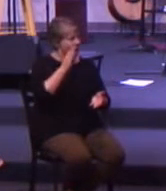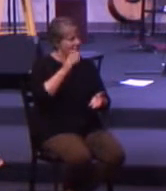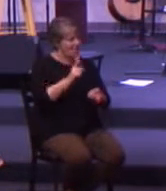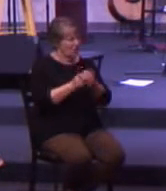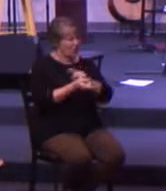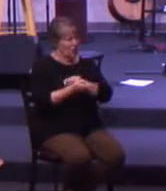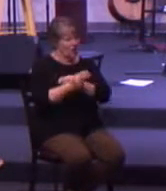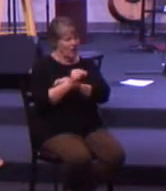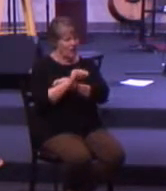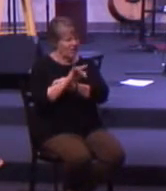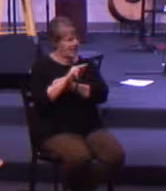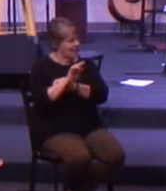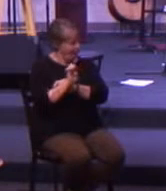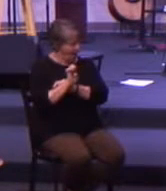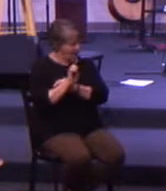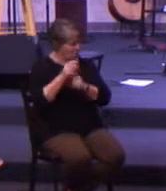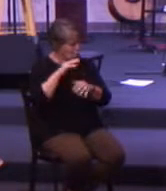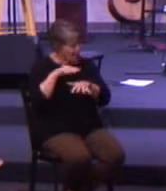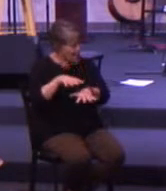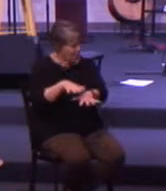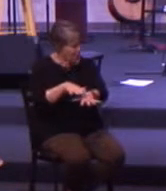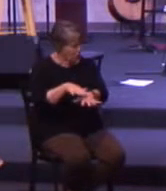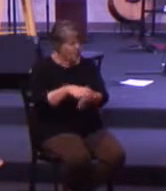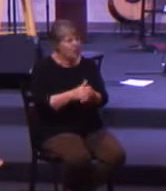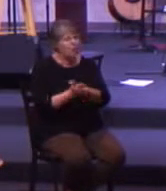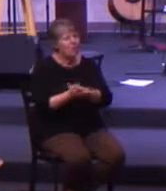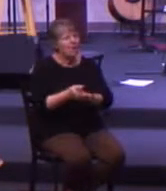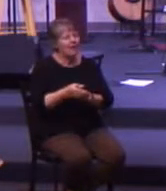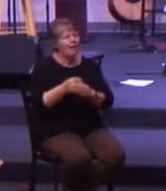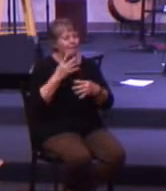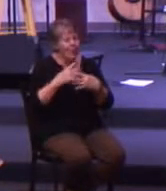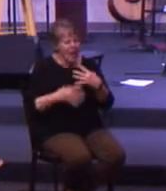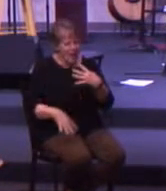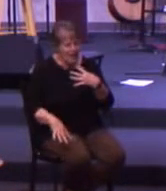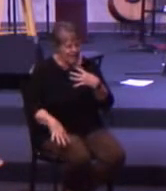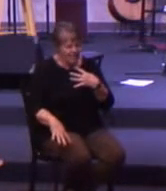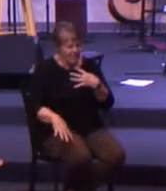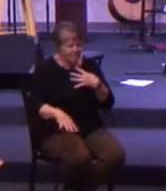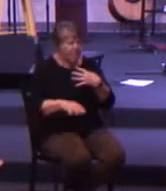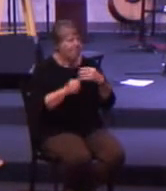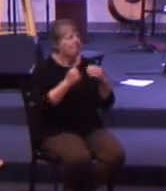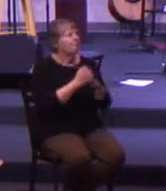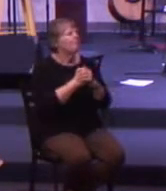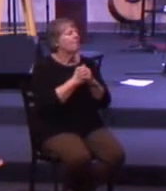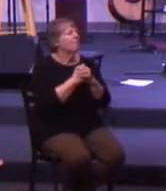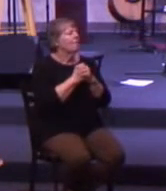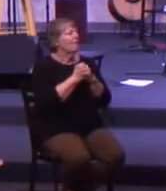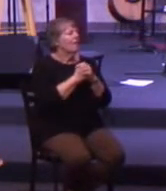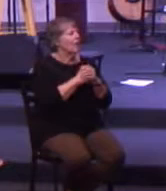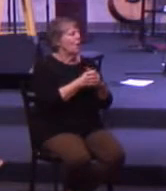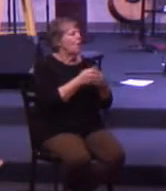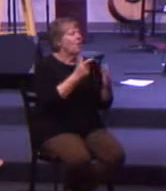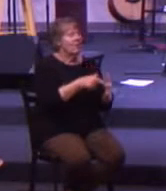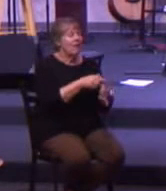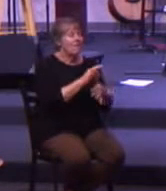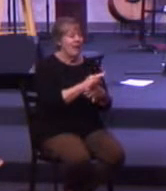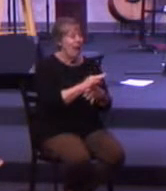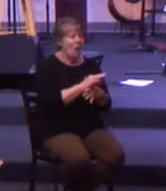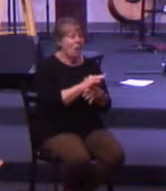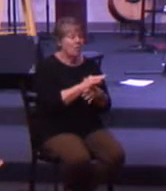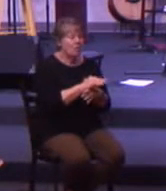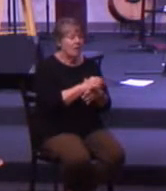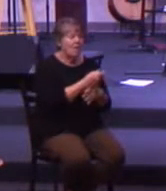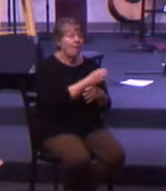blood. Archaeologists have found in some of the writings about the ancient god Hapi, the god of water in the Nile, Hapi actually had an